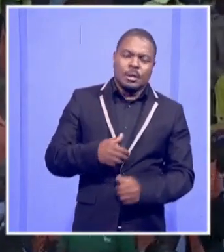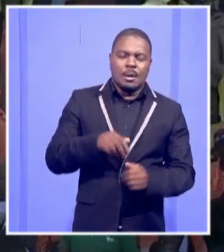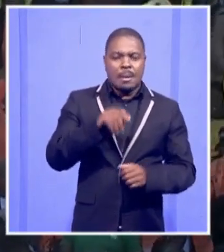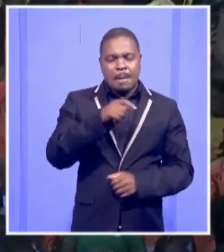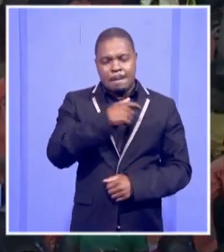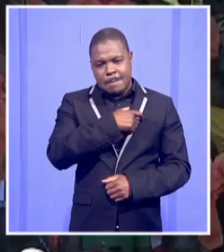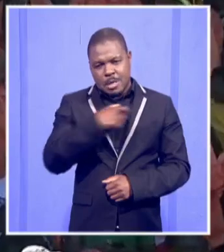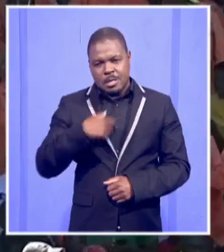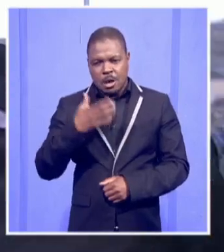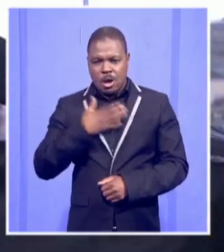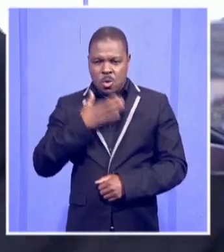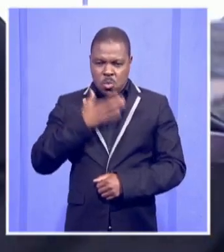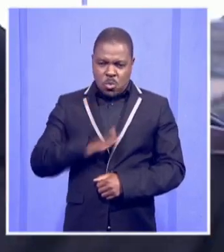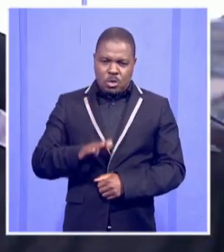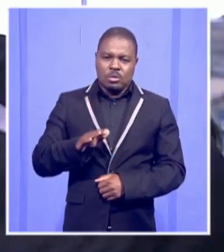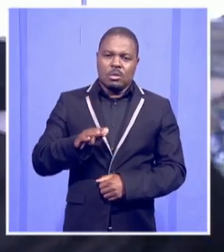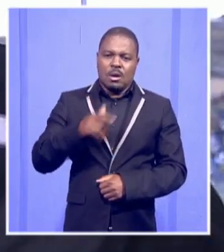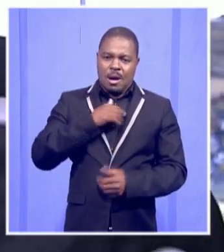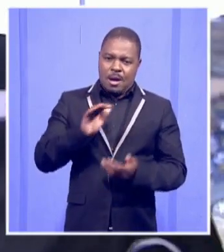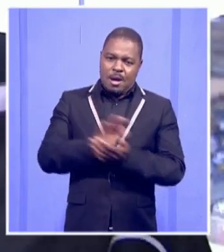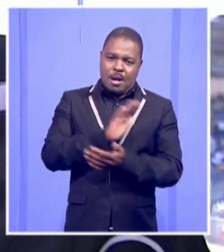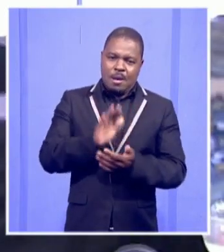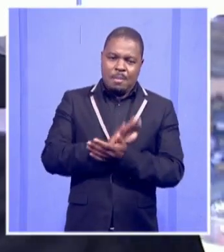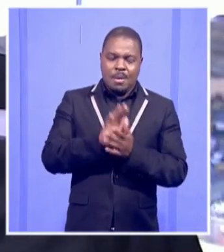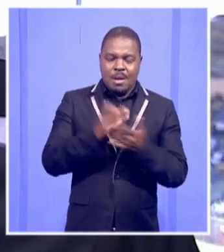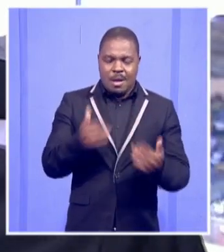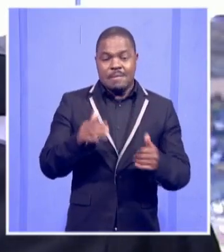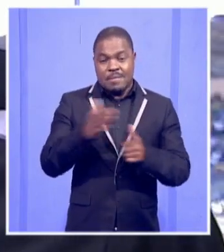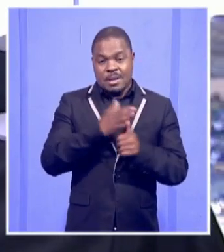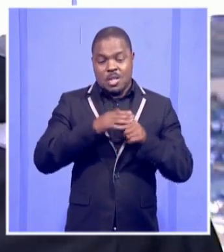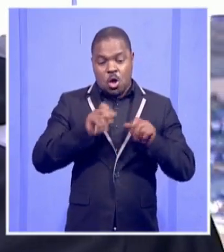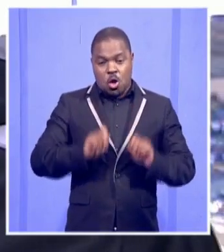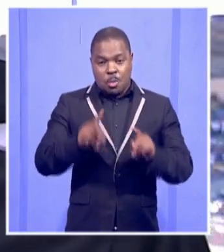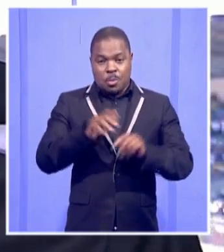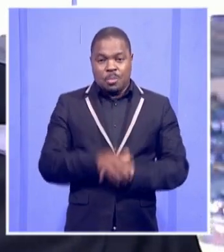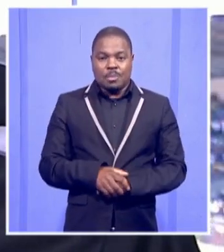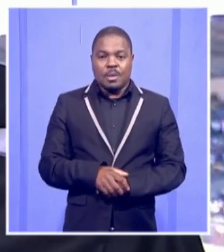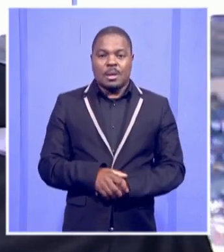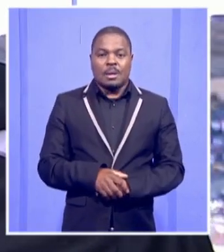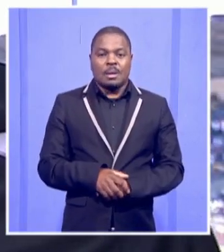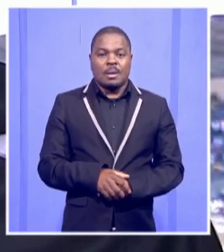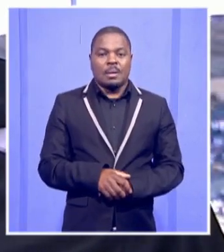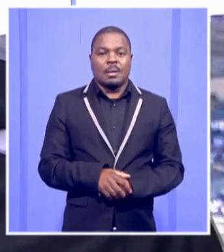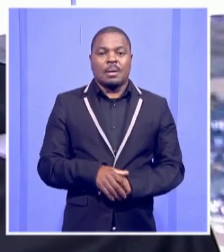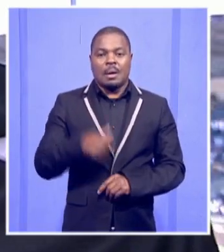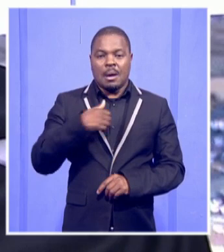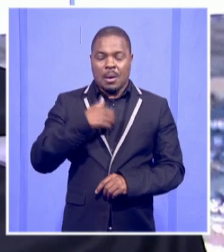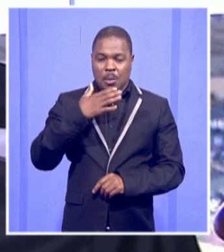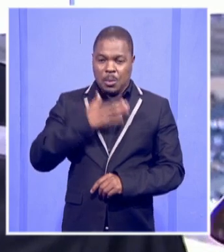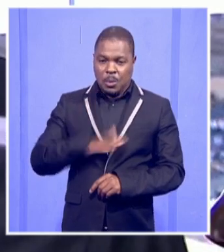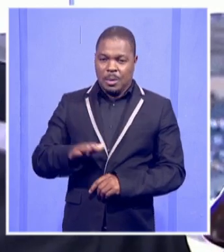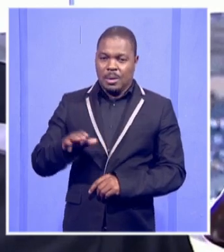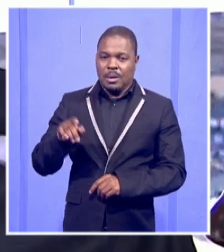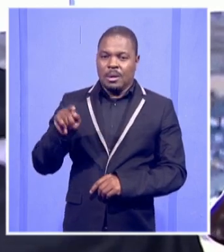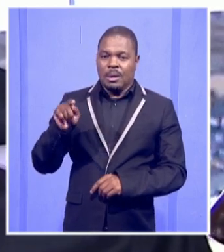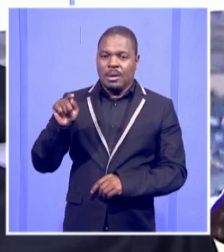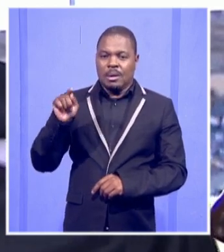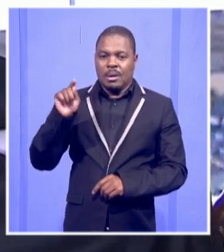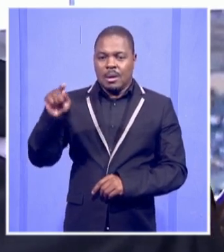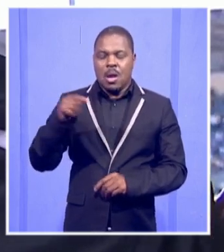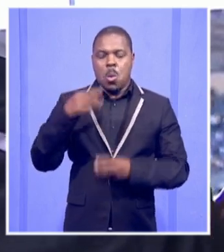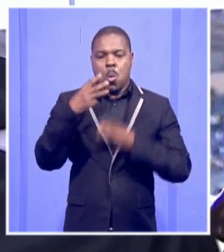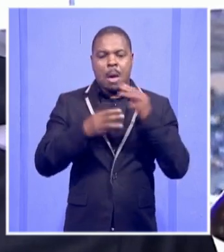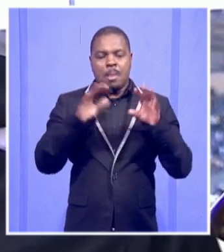yona jabule kakhulu kule thuba lelinika lona. Thina ku-president lokho sifuna kona ukuthi dilenge le issue